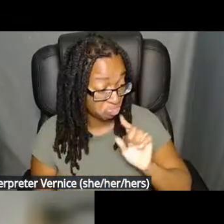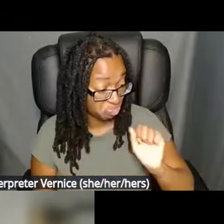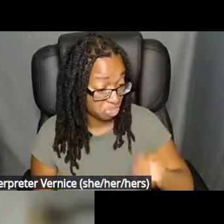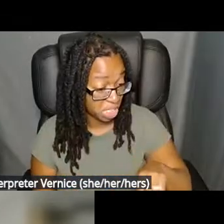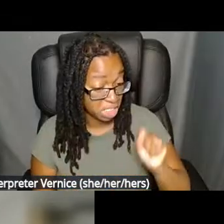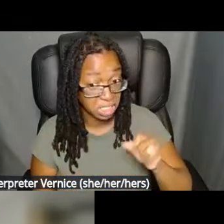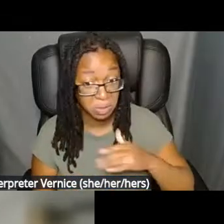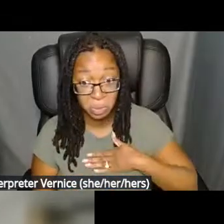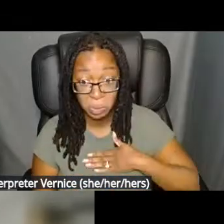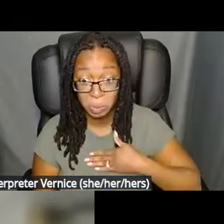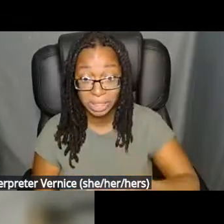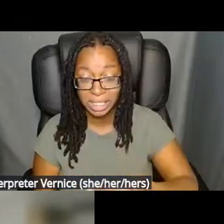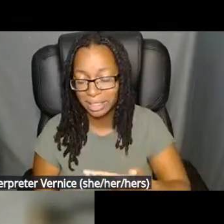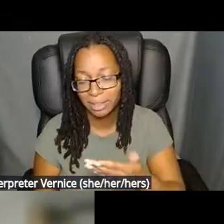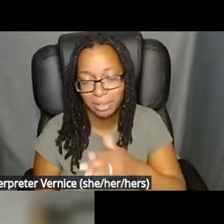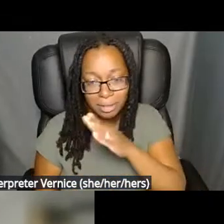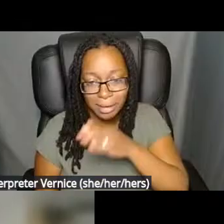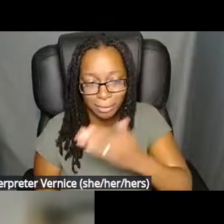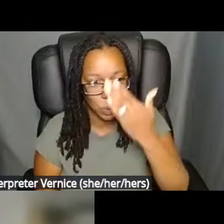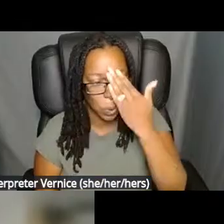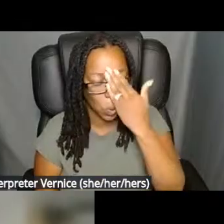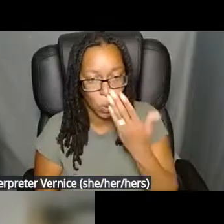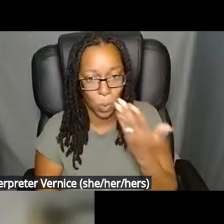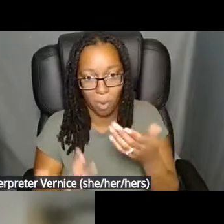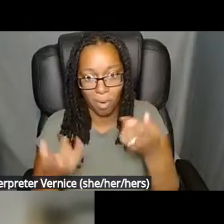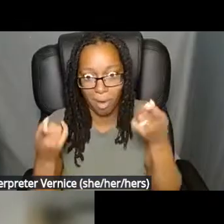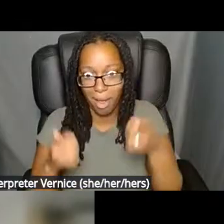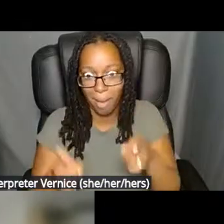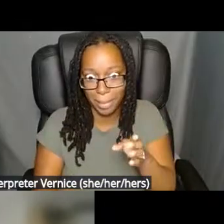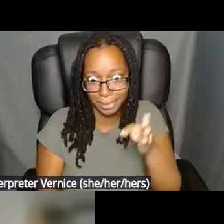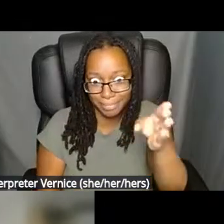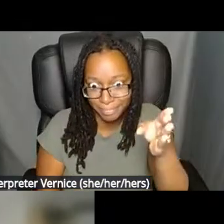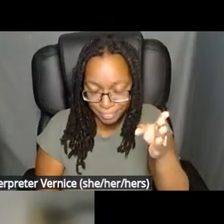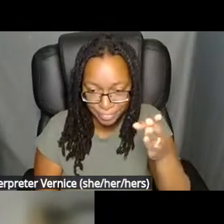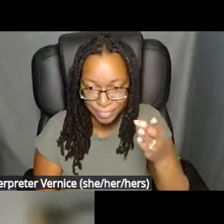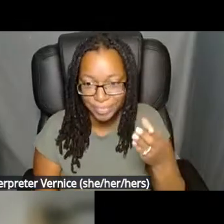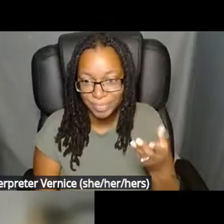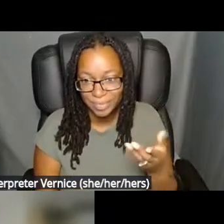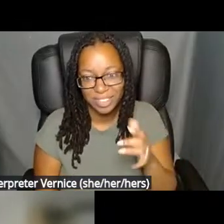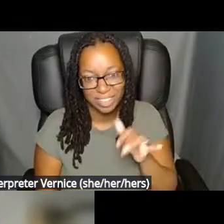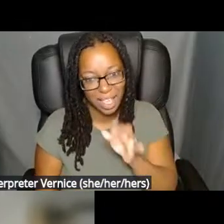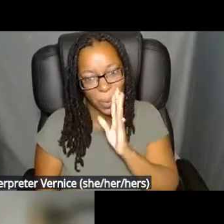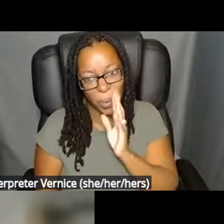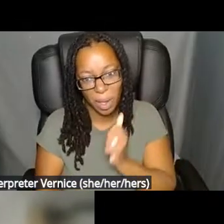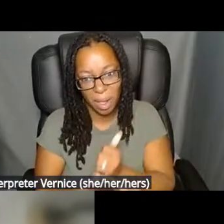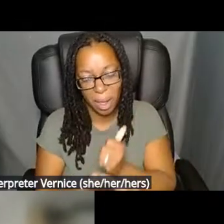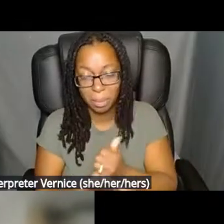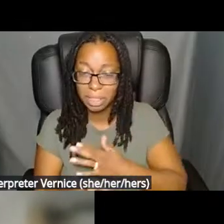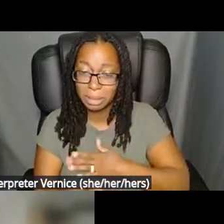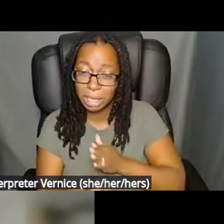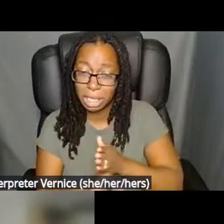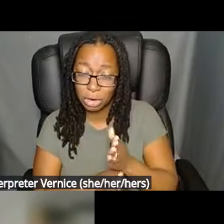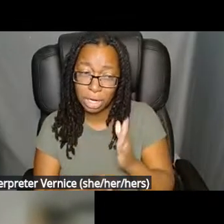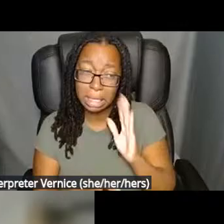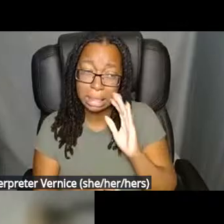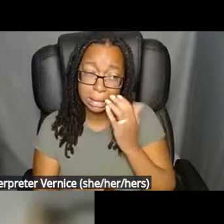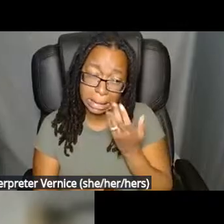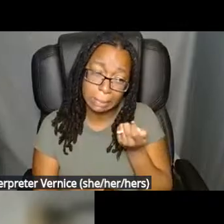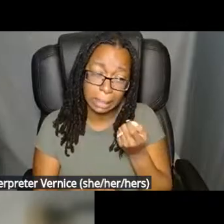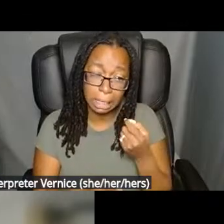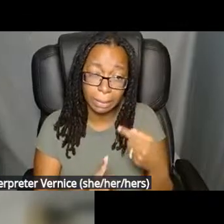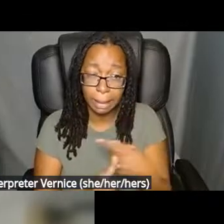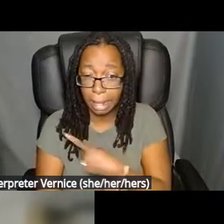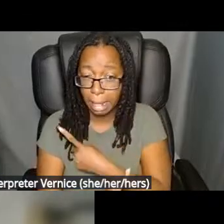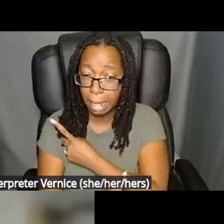for me, that has definitely helped with, because my career does seem a little bit random, but there is a thread